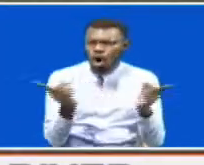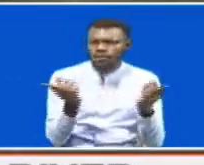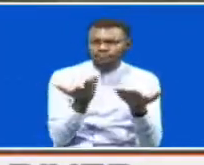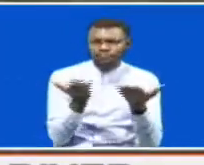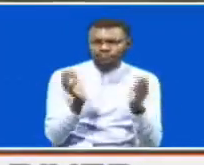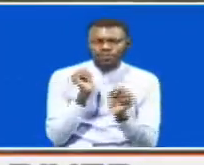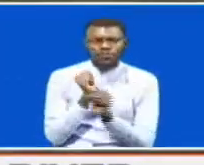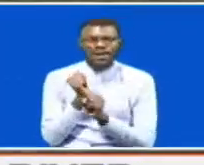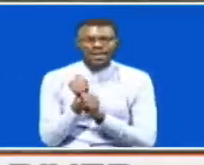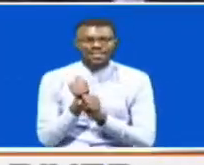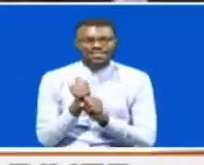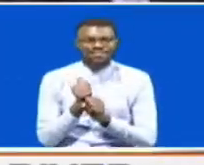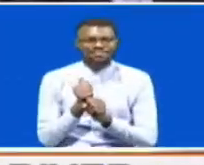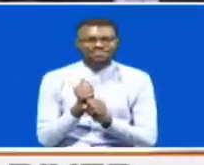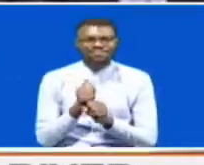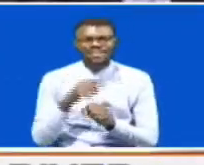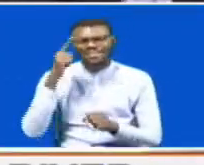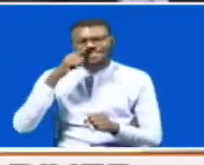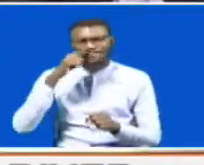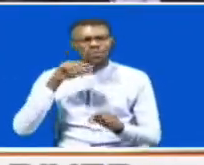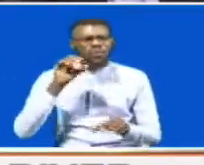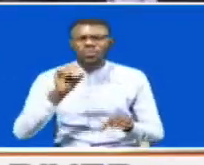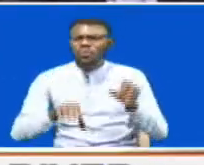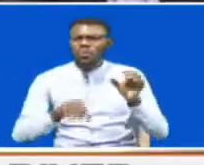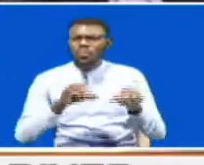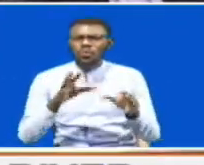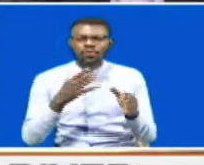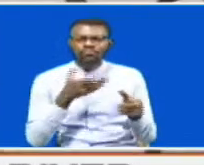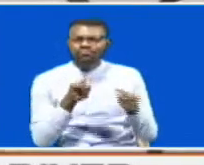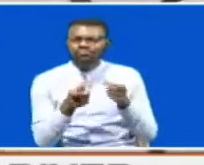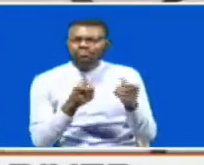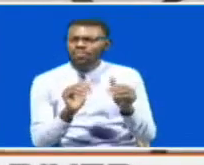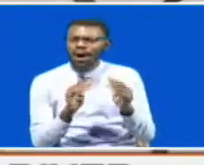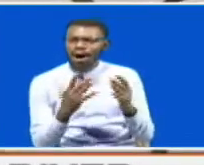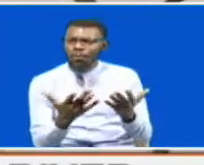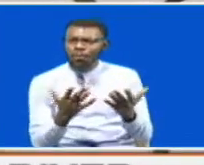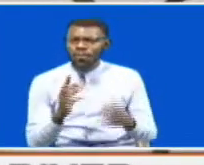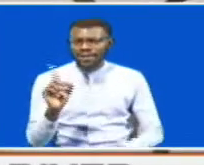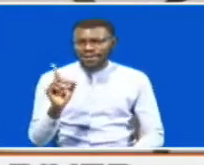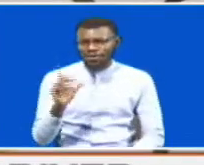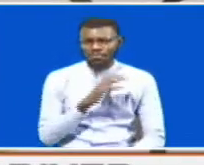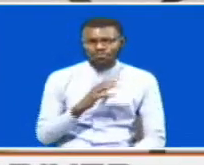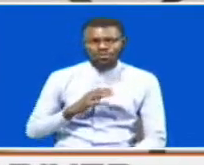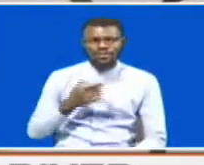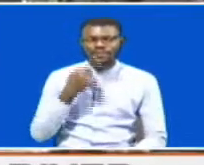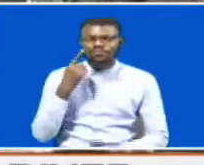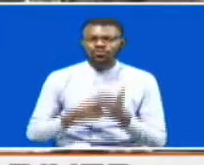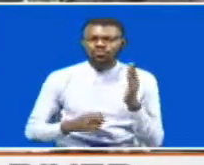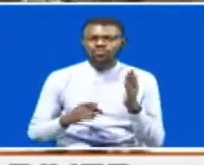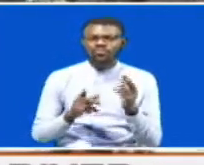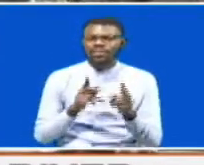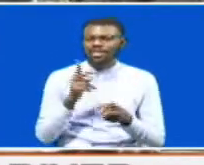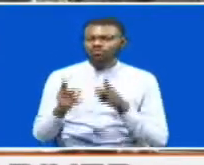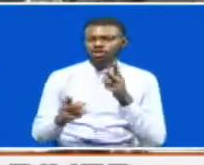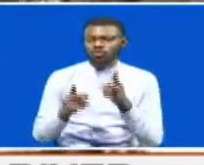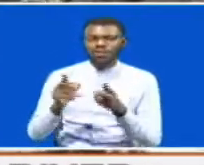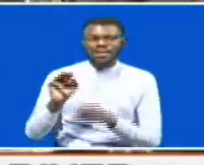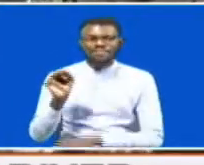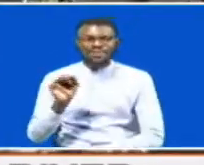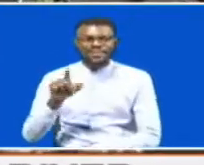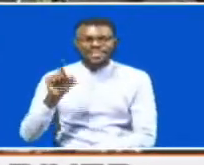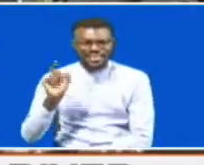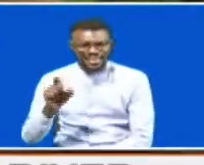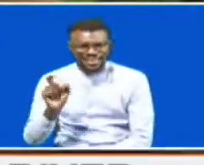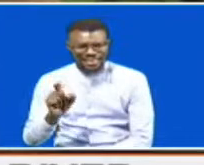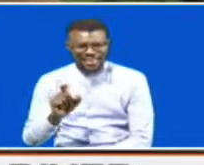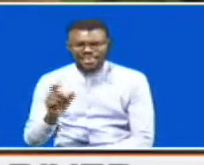one-ton acts of pollution, the Nairobi Rivers Commission says it will require at least 22 billion shillings to achieve this